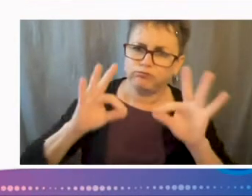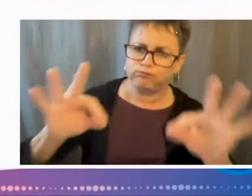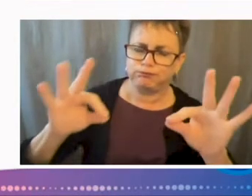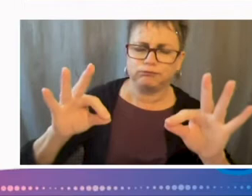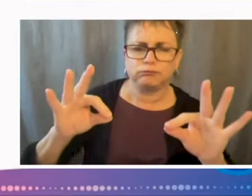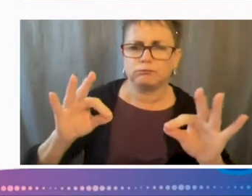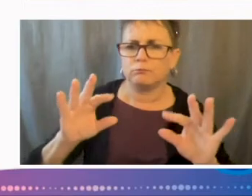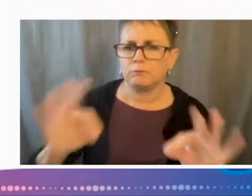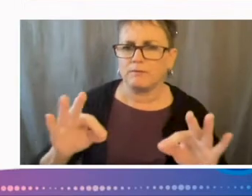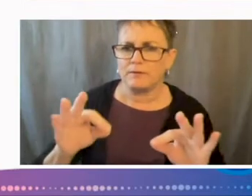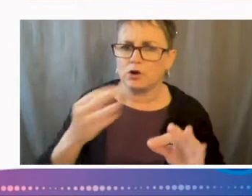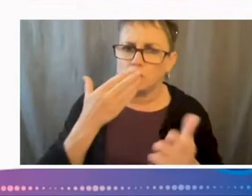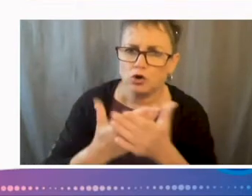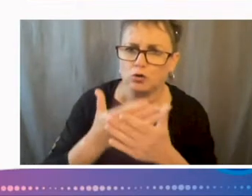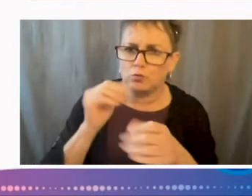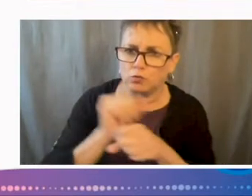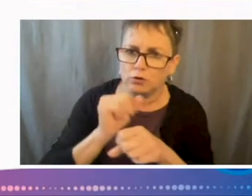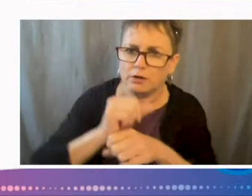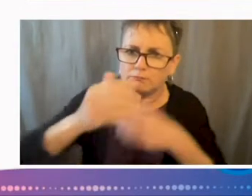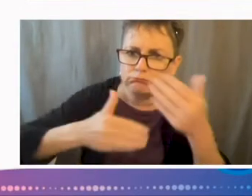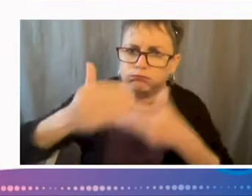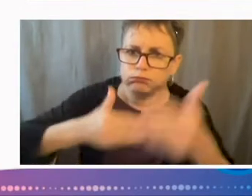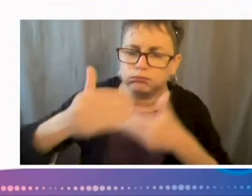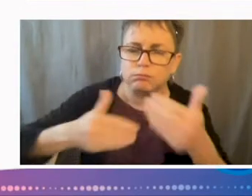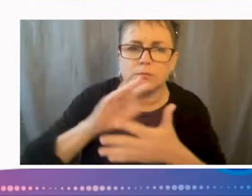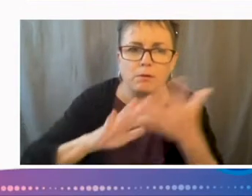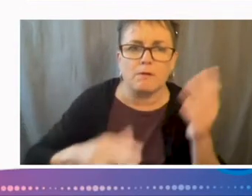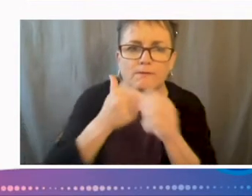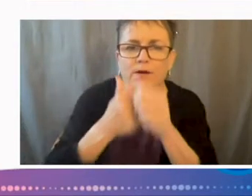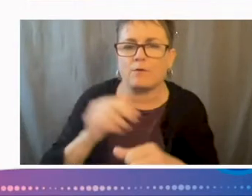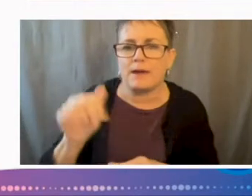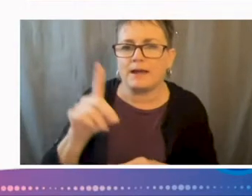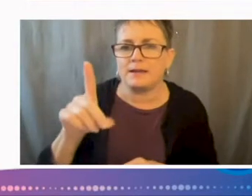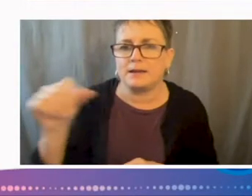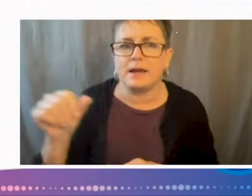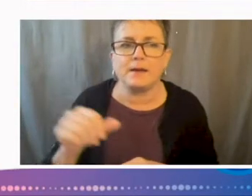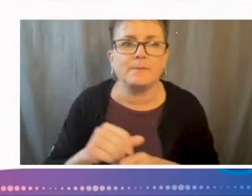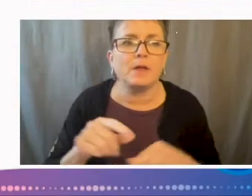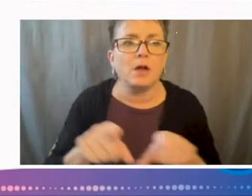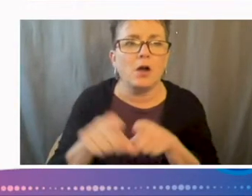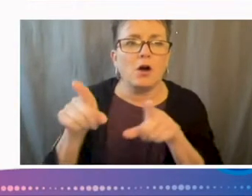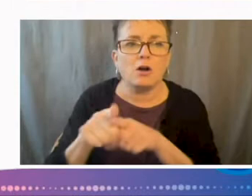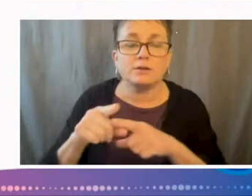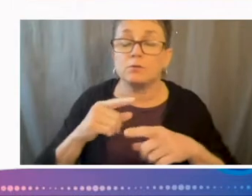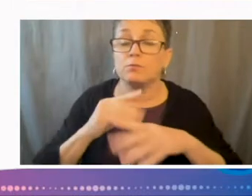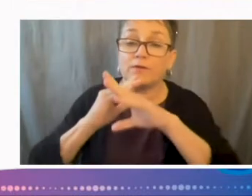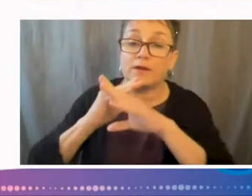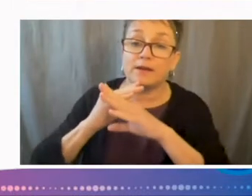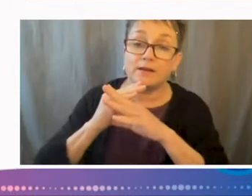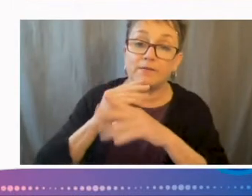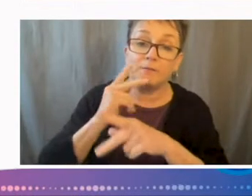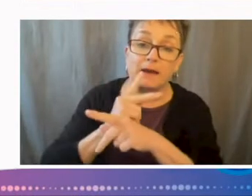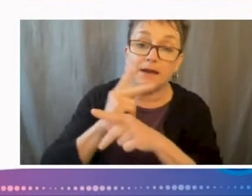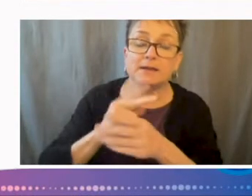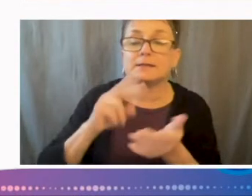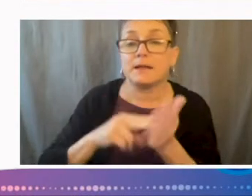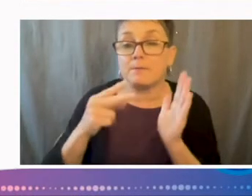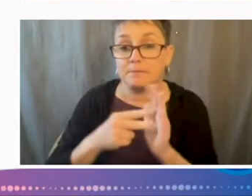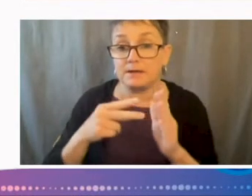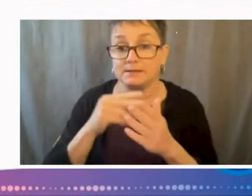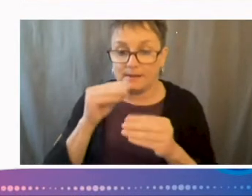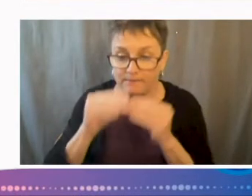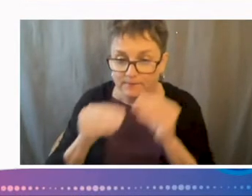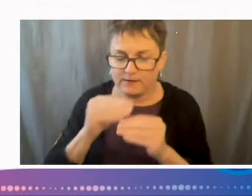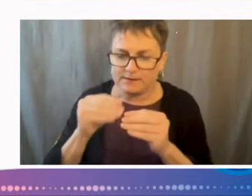ADA. Our preventative maintenance programs ensure all ADA components on each vehicle are clean, safe, and